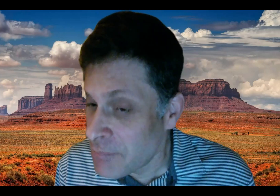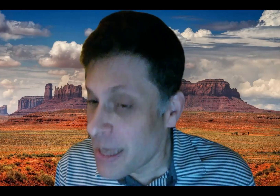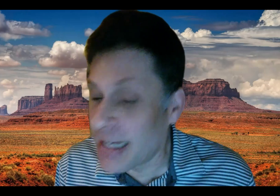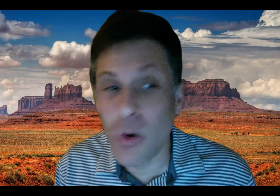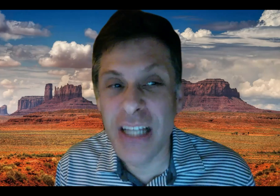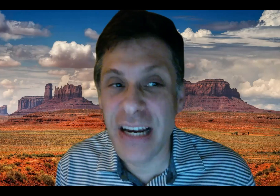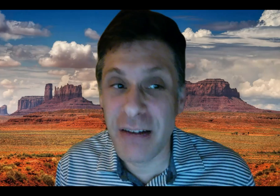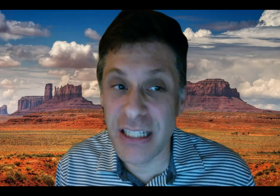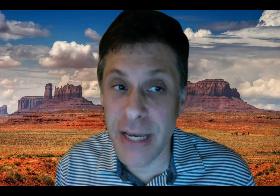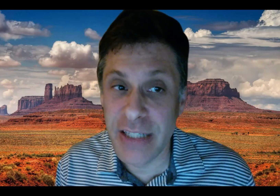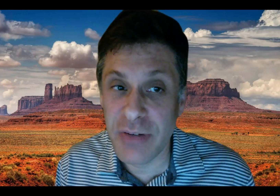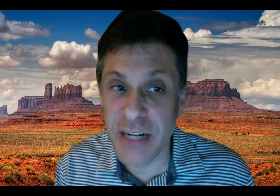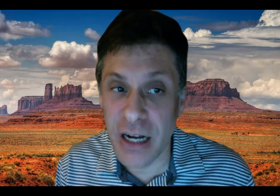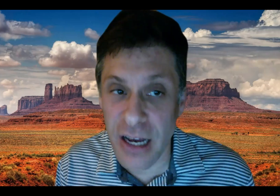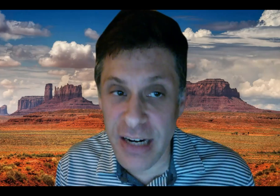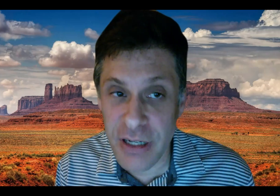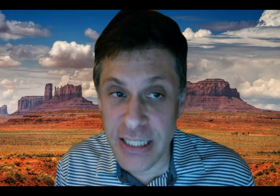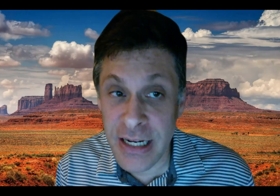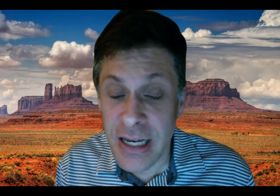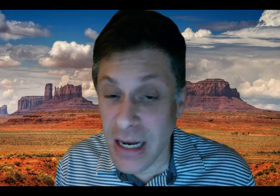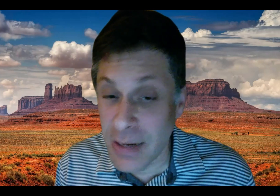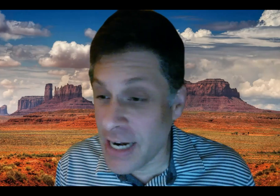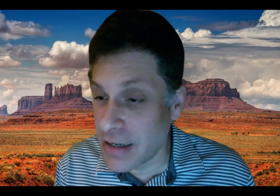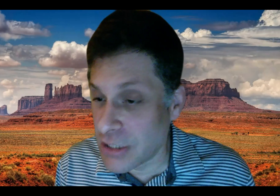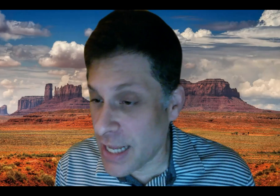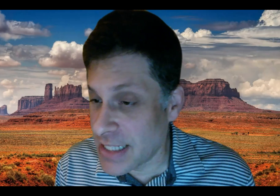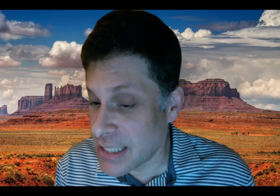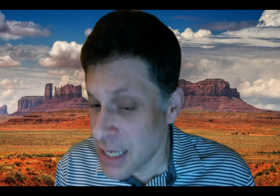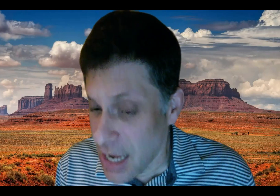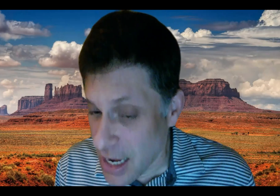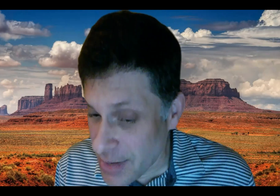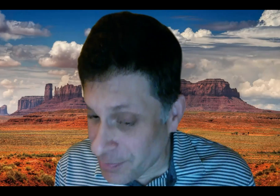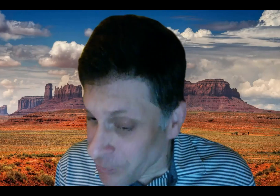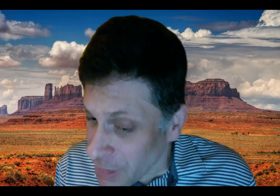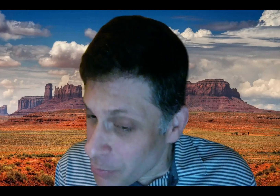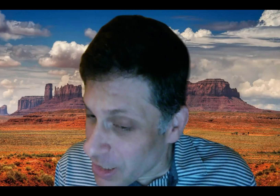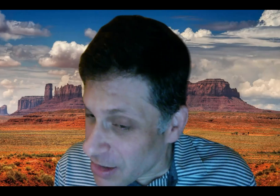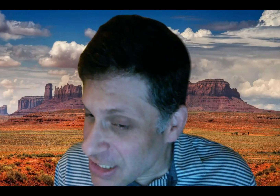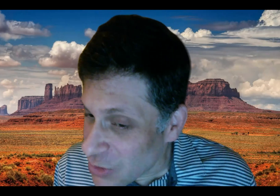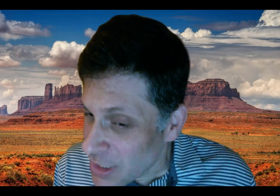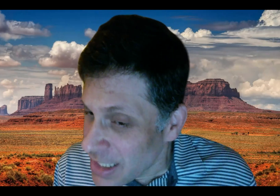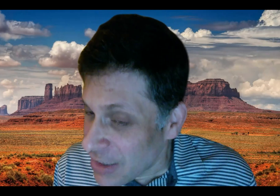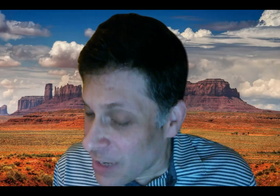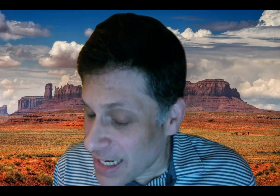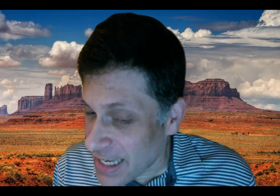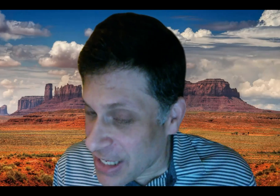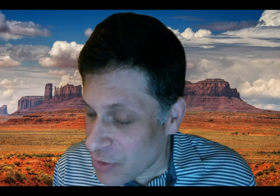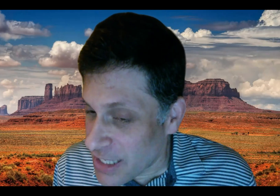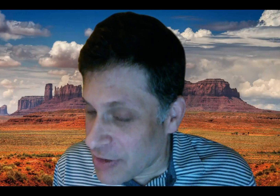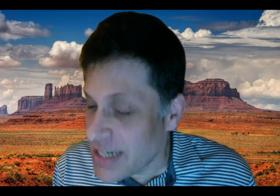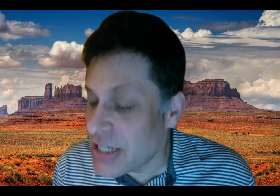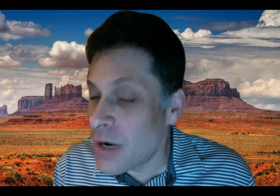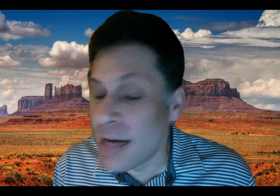of make a quasi resume, sort of an online version, write your strengths, but also